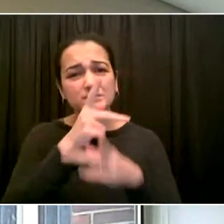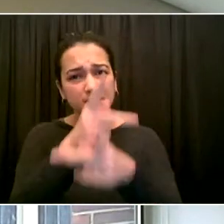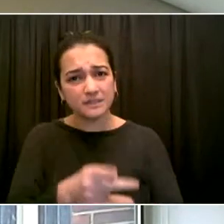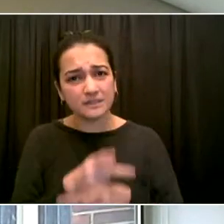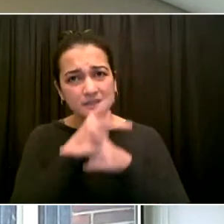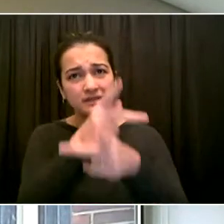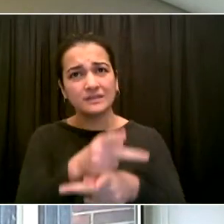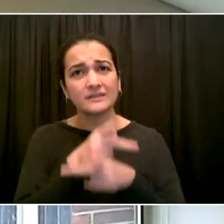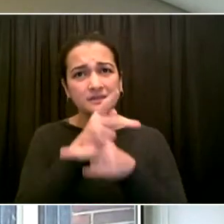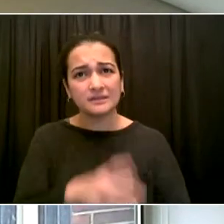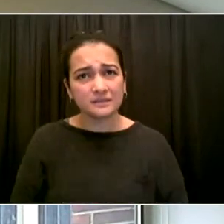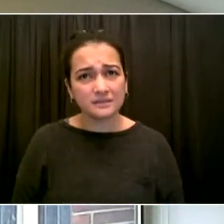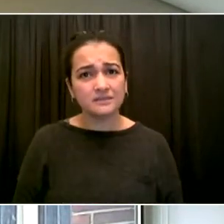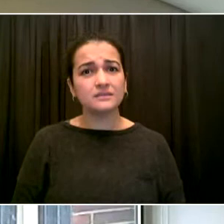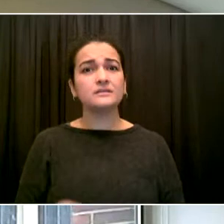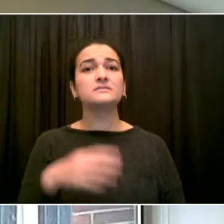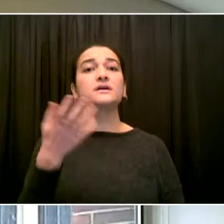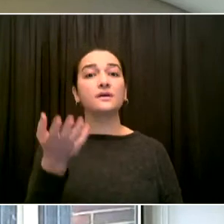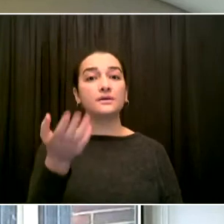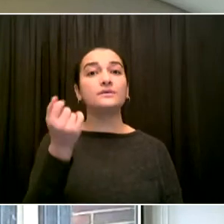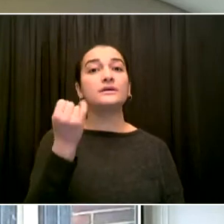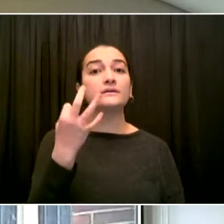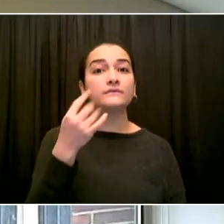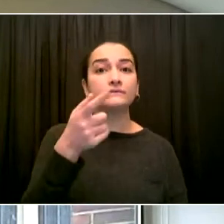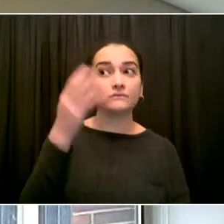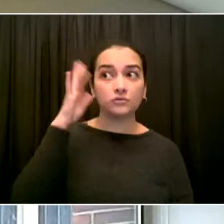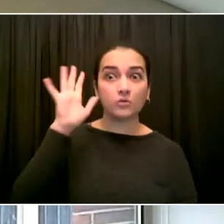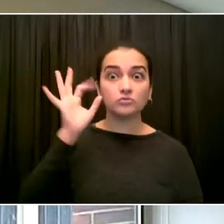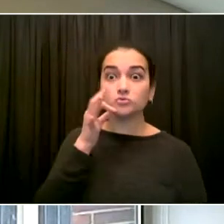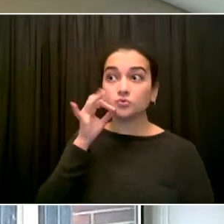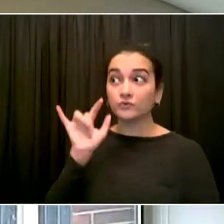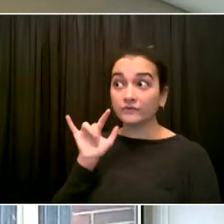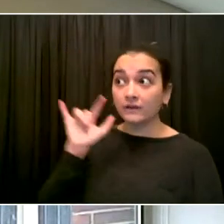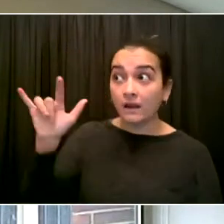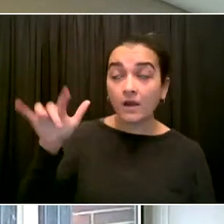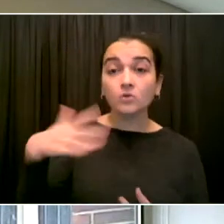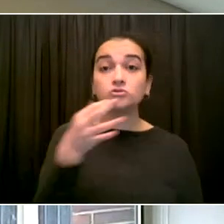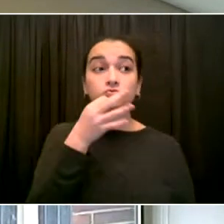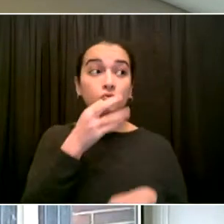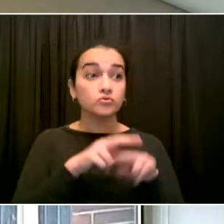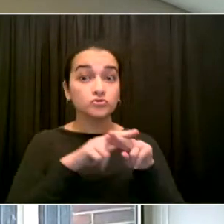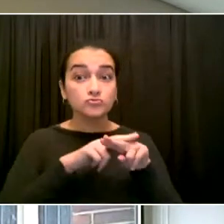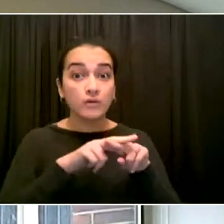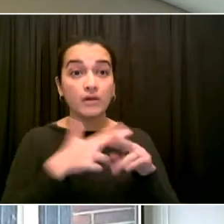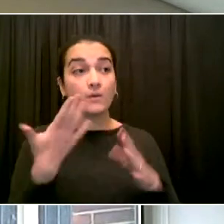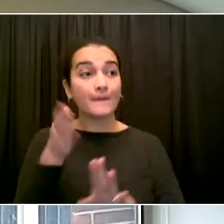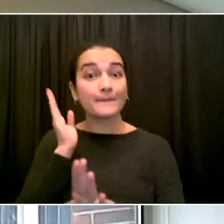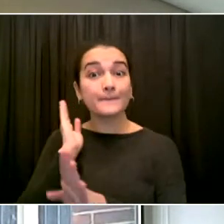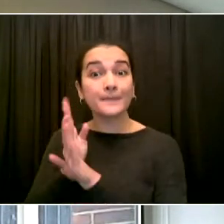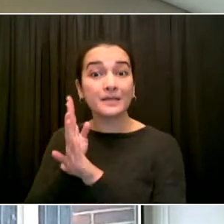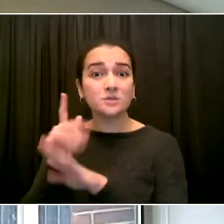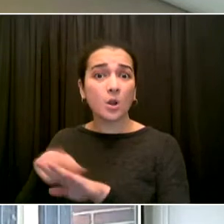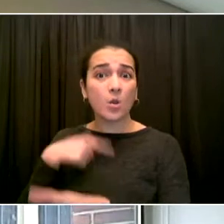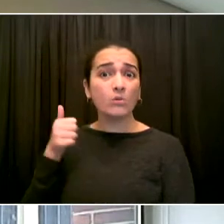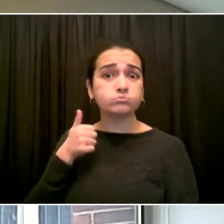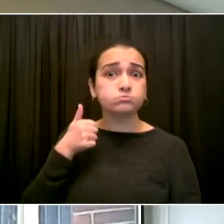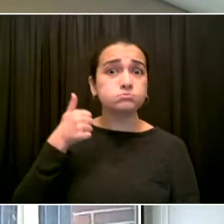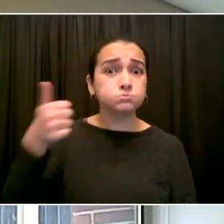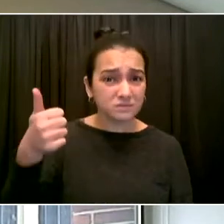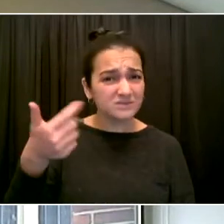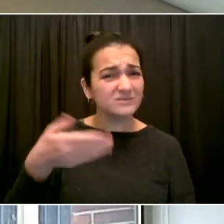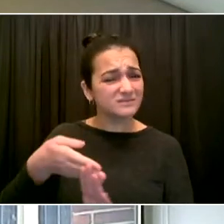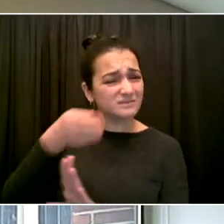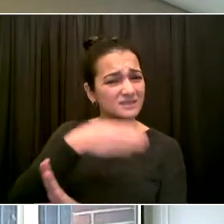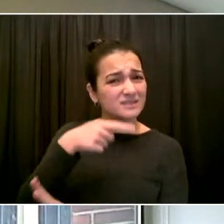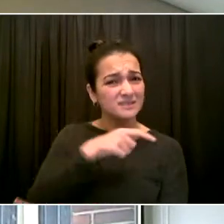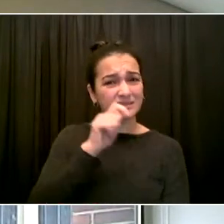Third, if you're feeling sick and you're scheduled to go to a gathering, get tested first. That's the way to know if you have COVID,